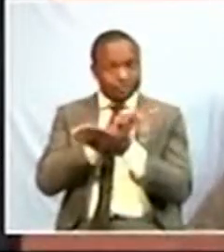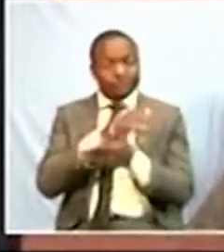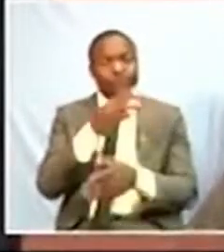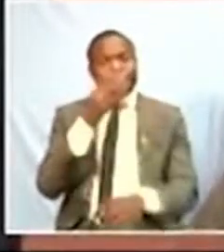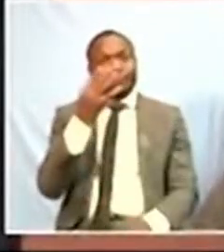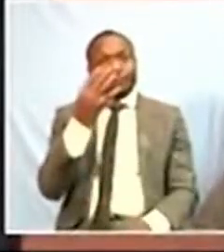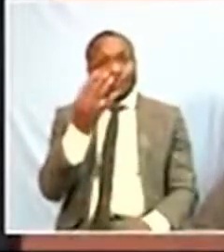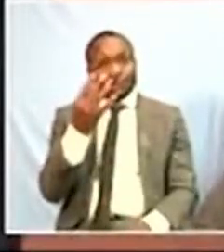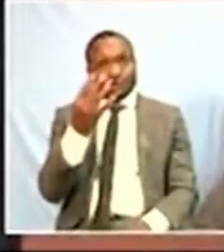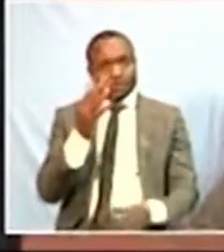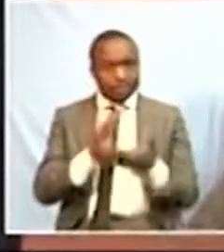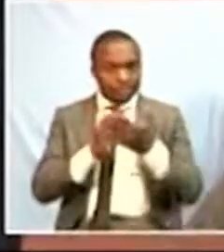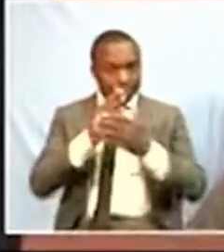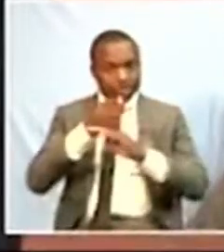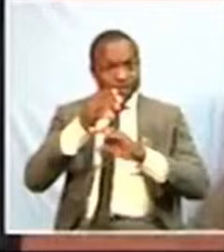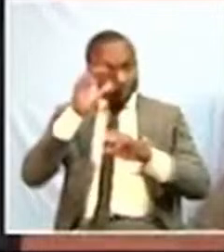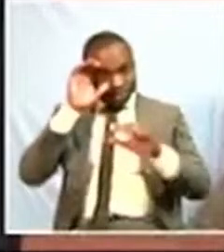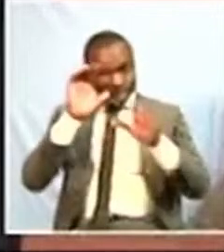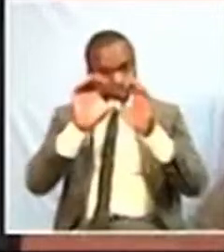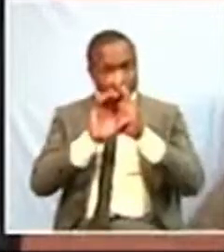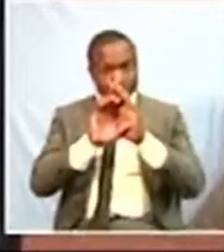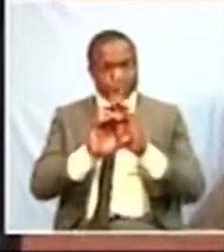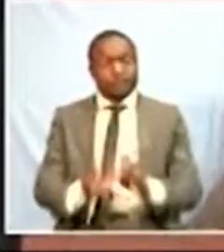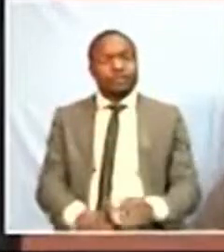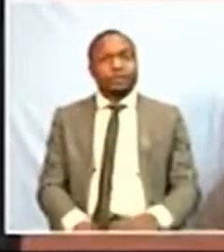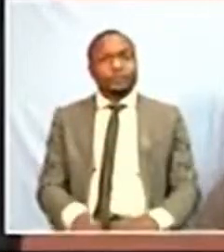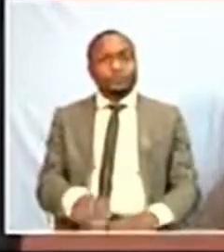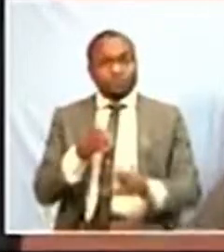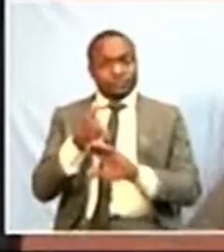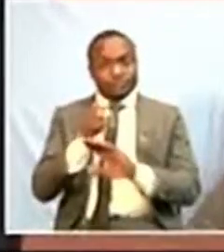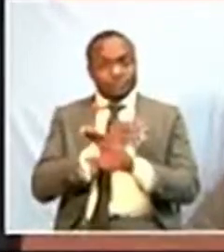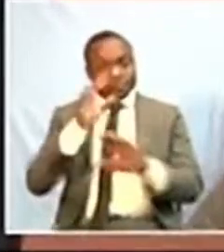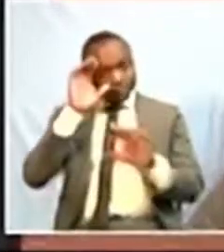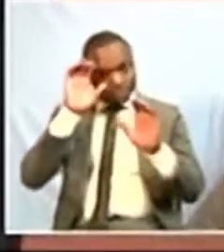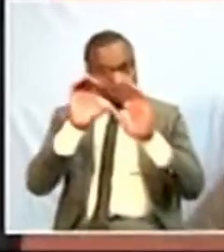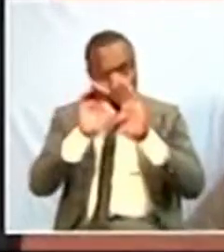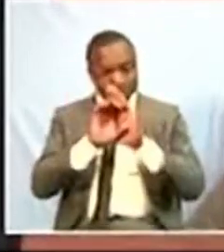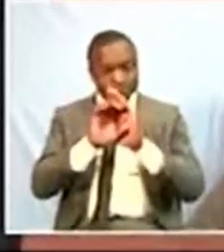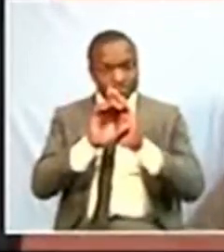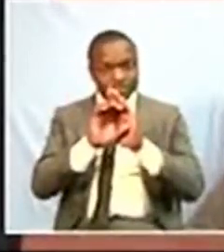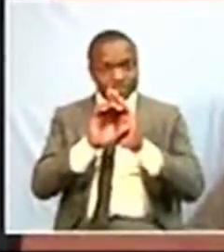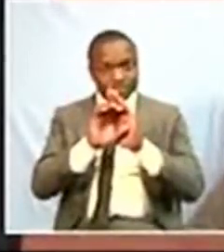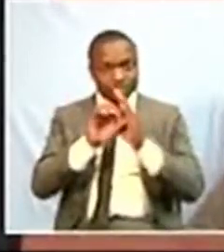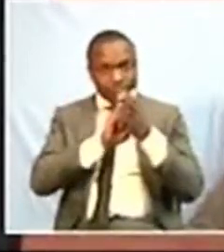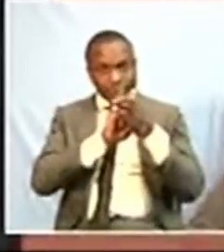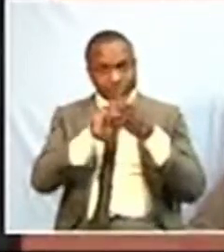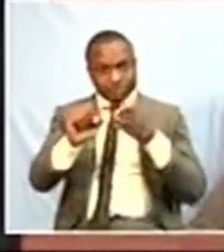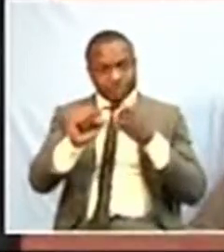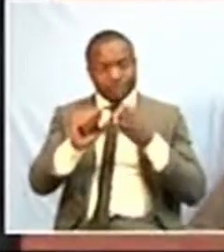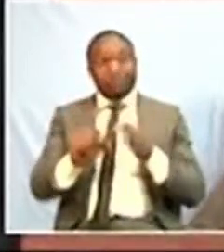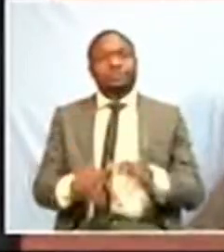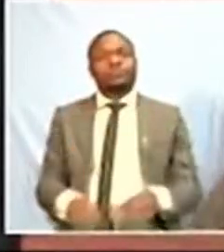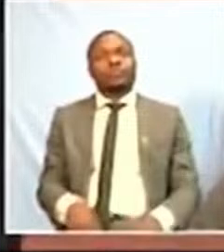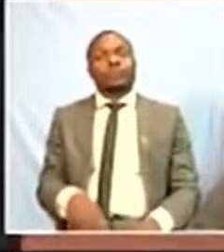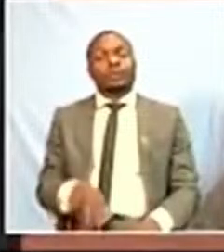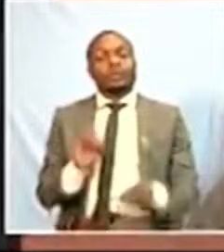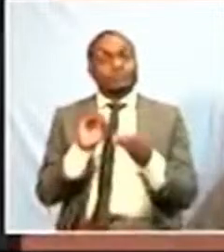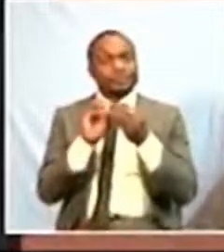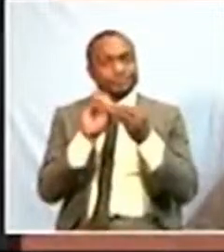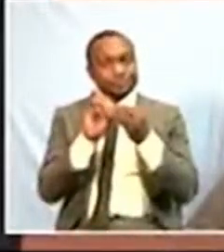after the pictures, before the pictures on top, on the statements saying